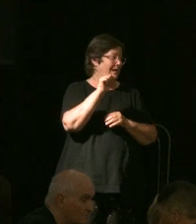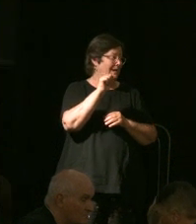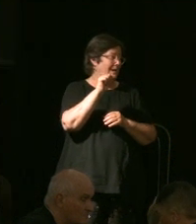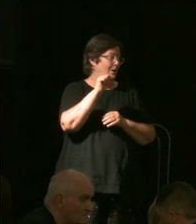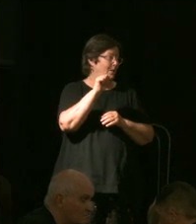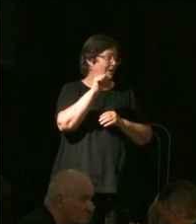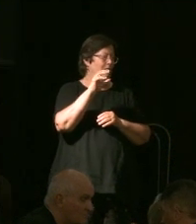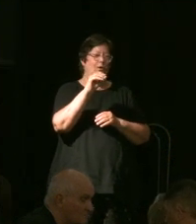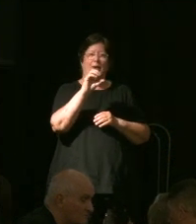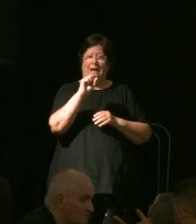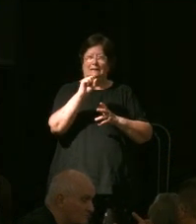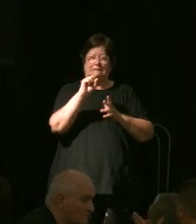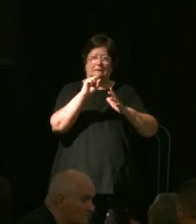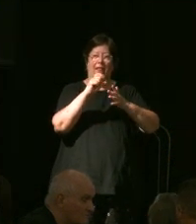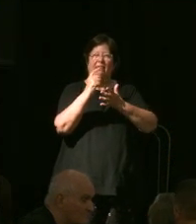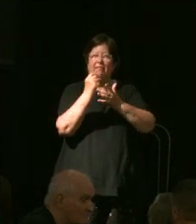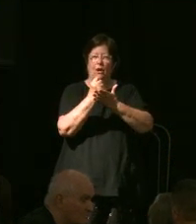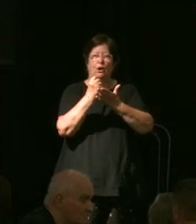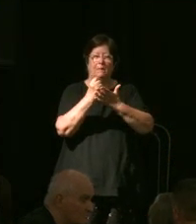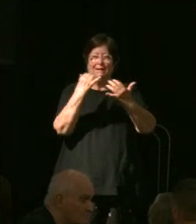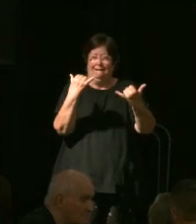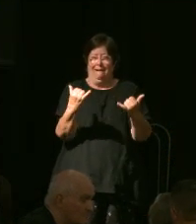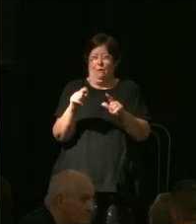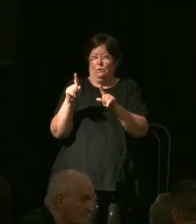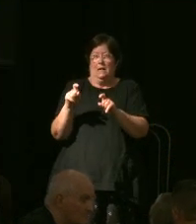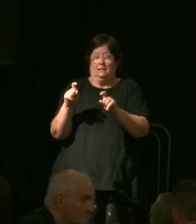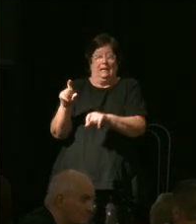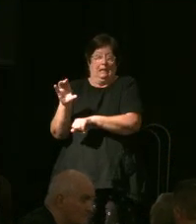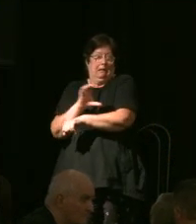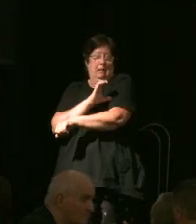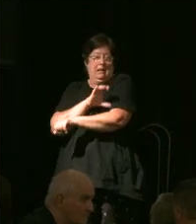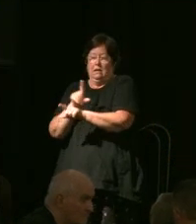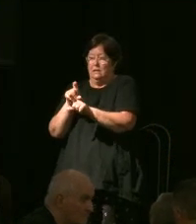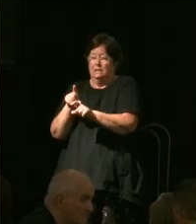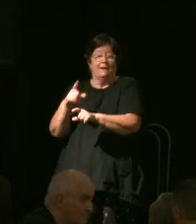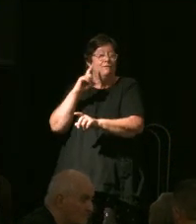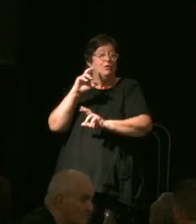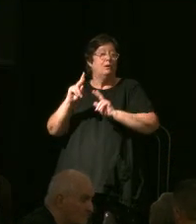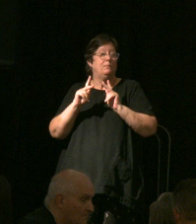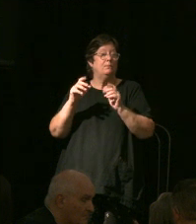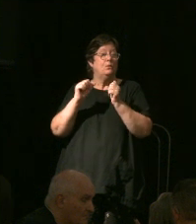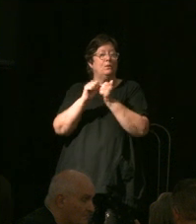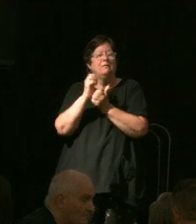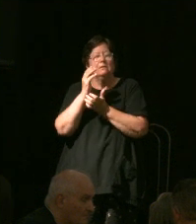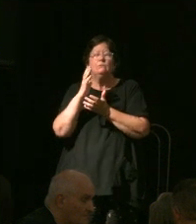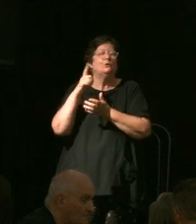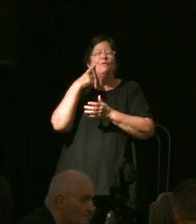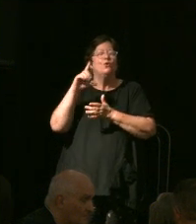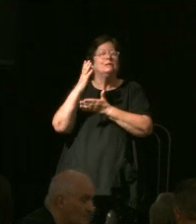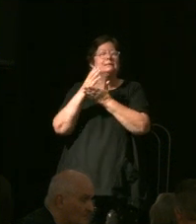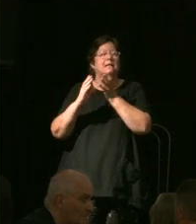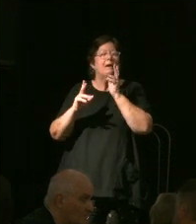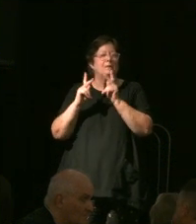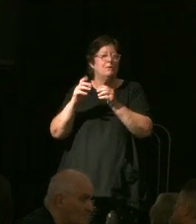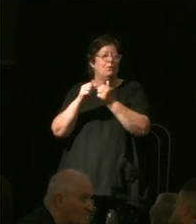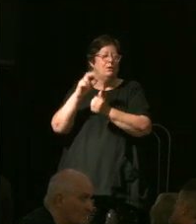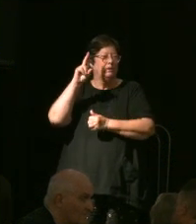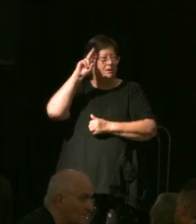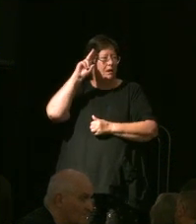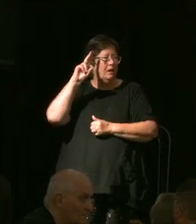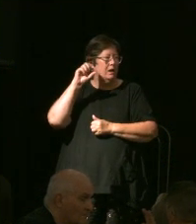is currently being tested in the clinic for some individuals with